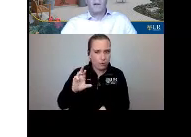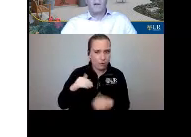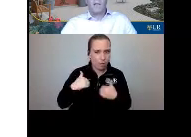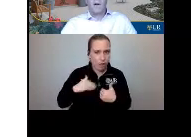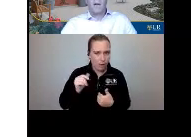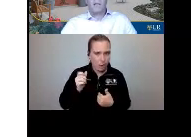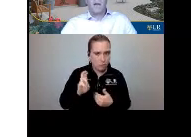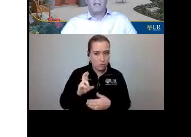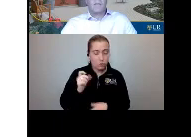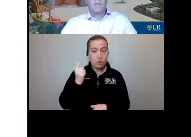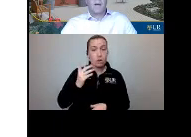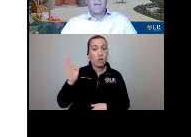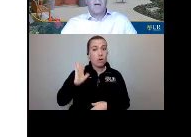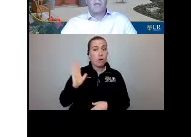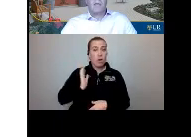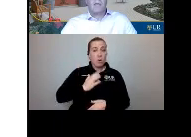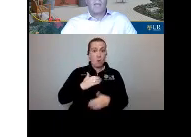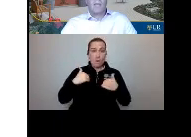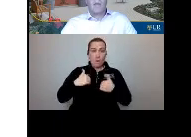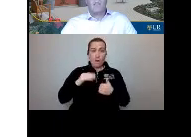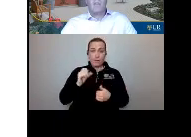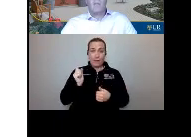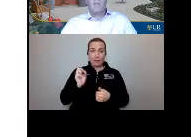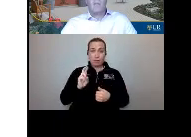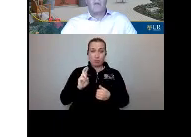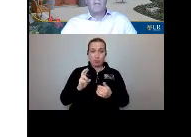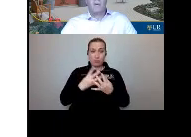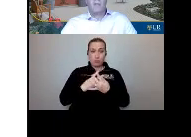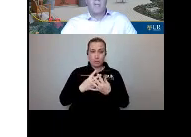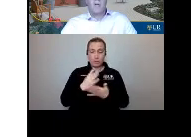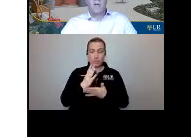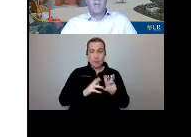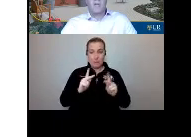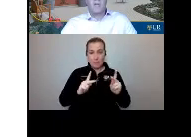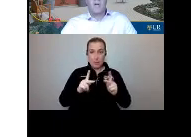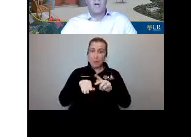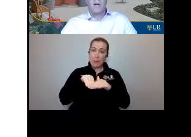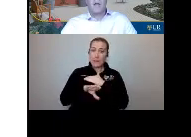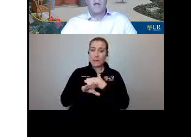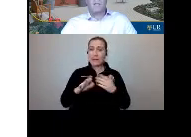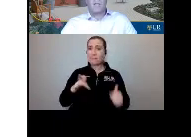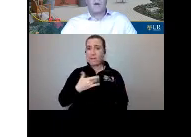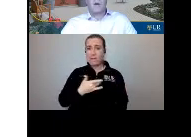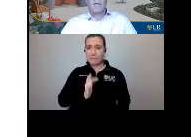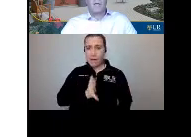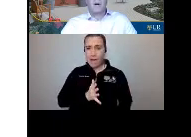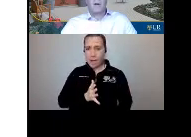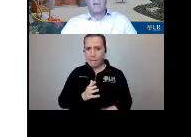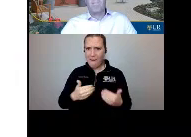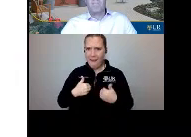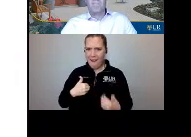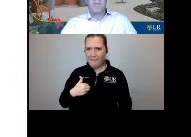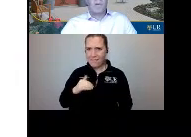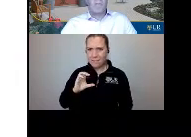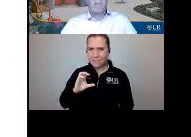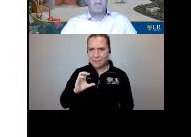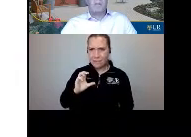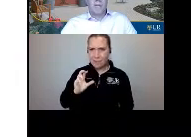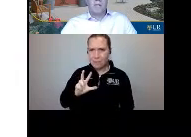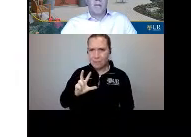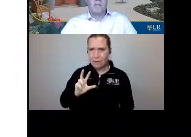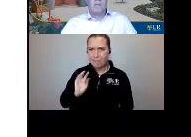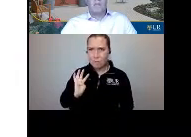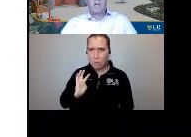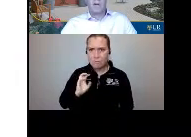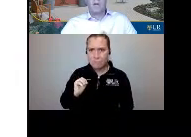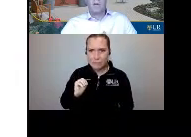screening studies, asymptomatic patients are coming in still with 3 and 4 centimeter tumors. So we're identifying, middle